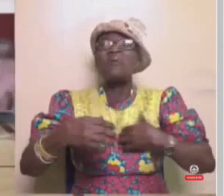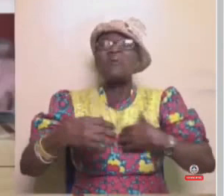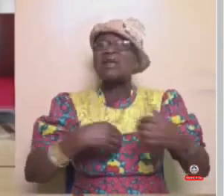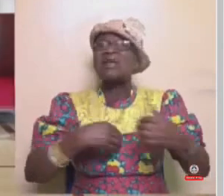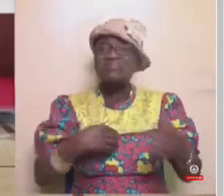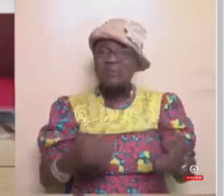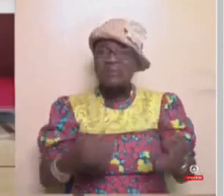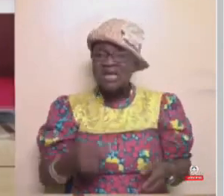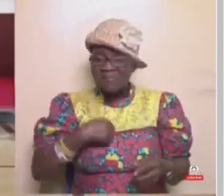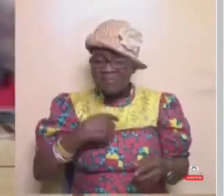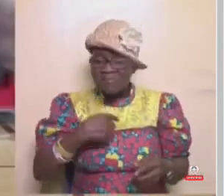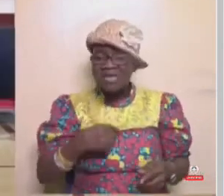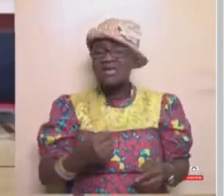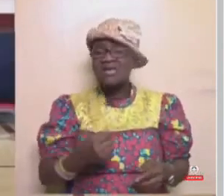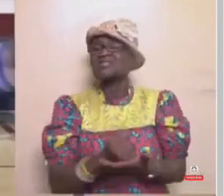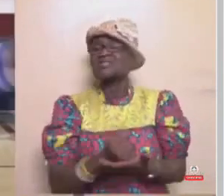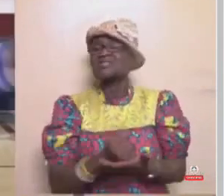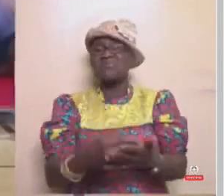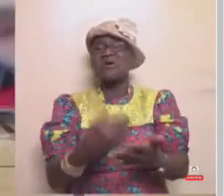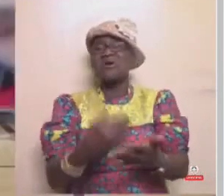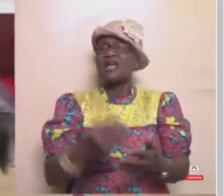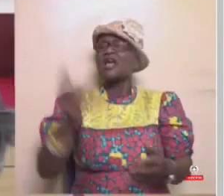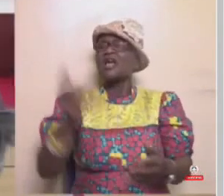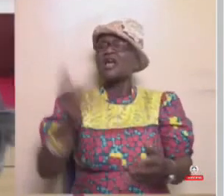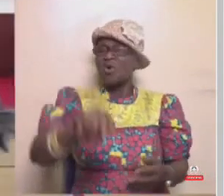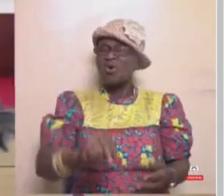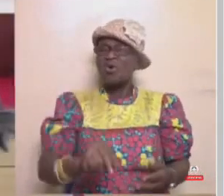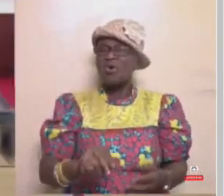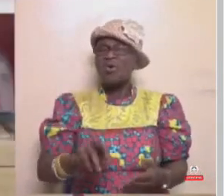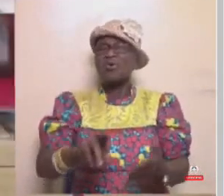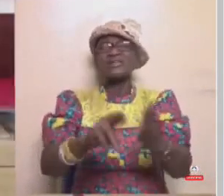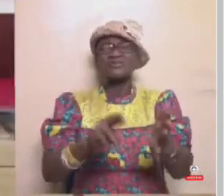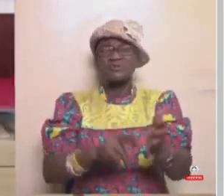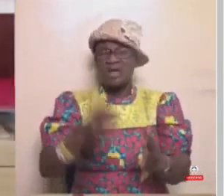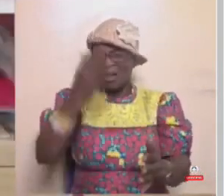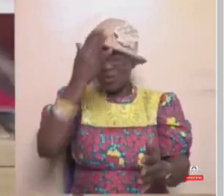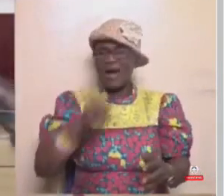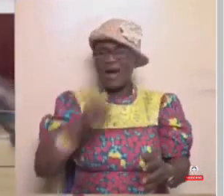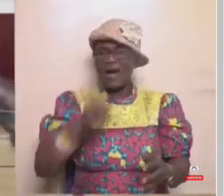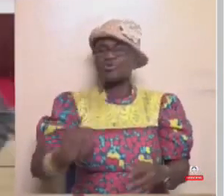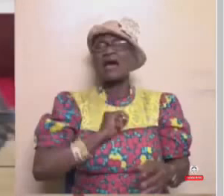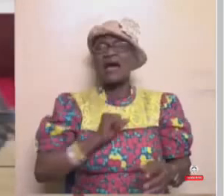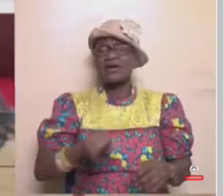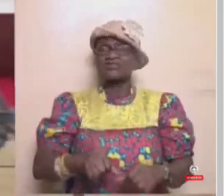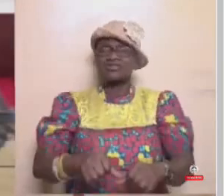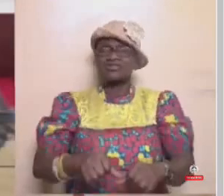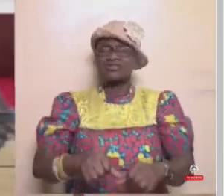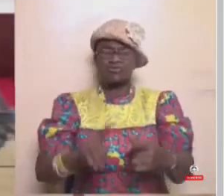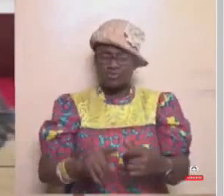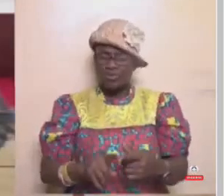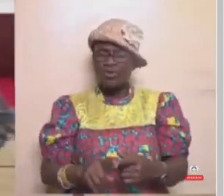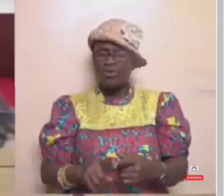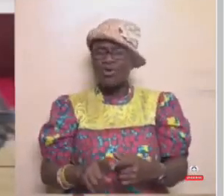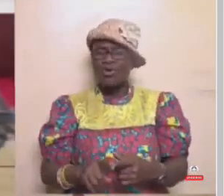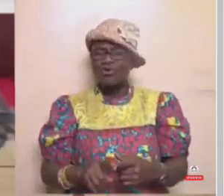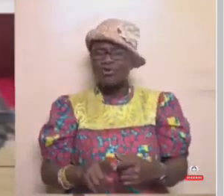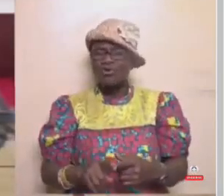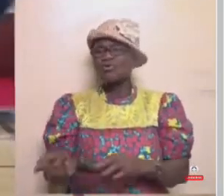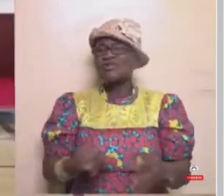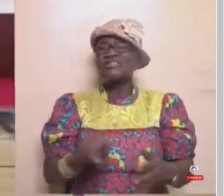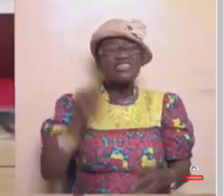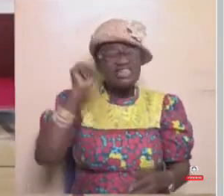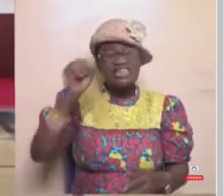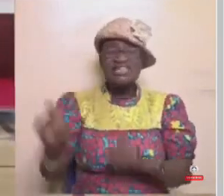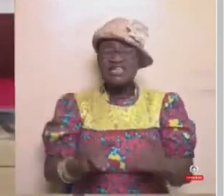my money, there was no result. Why should I continue to try?" She did something about her situation.